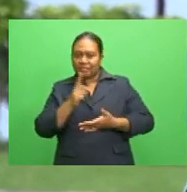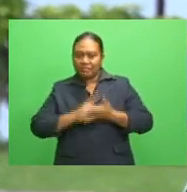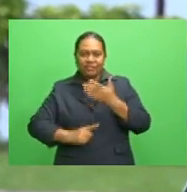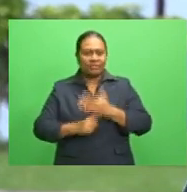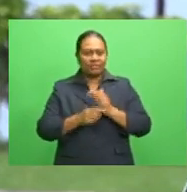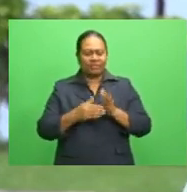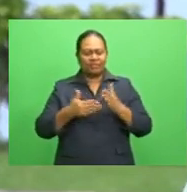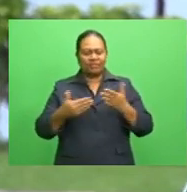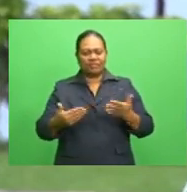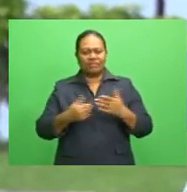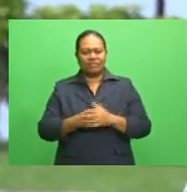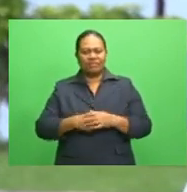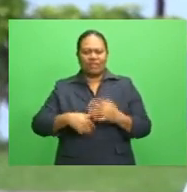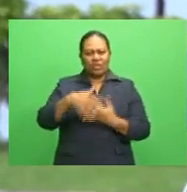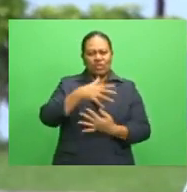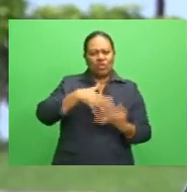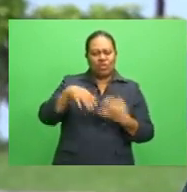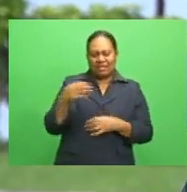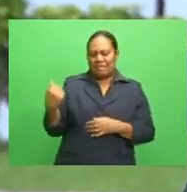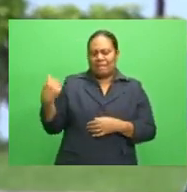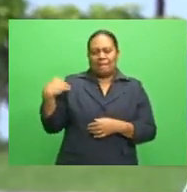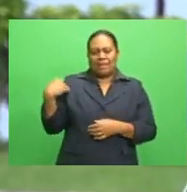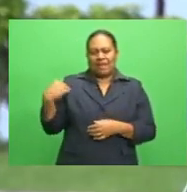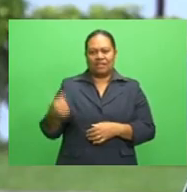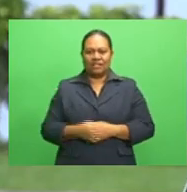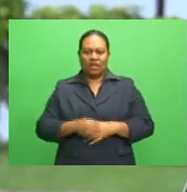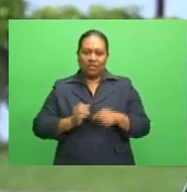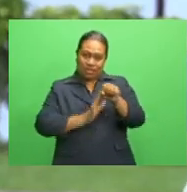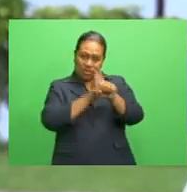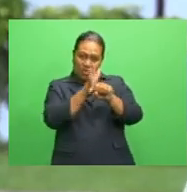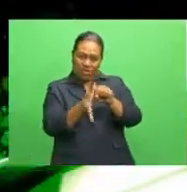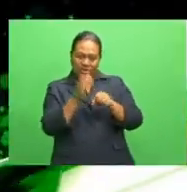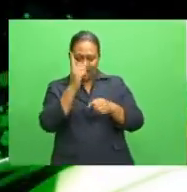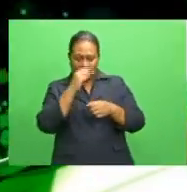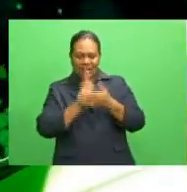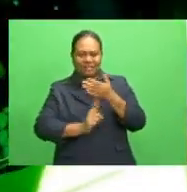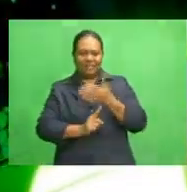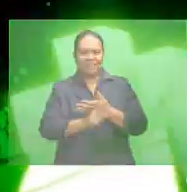very detrimental social and economic impacts of the COVID-19 pandemic.